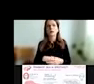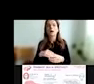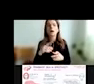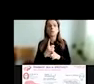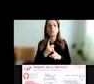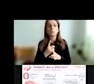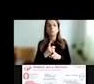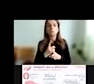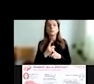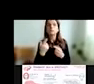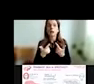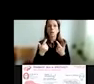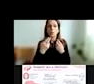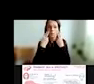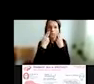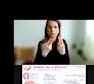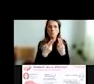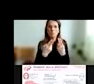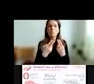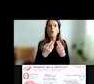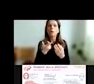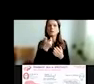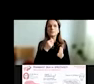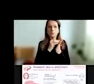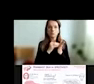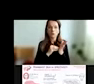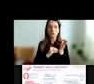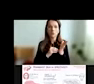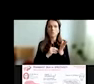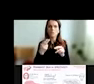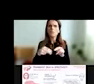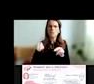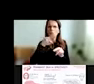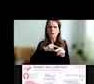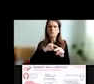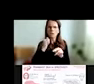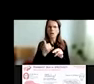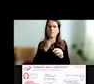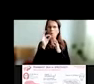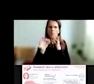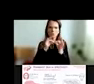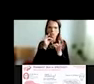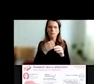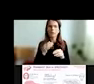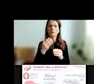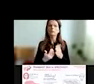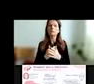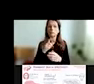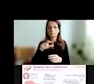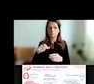service-oriented economy, a green transition, higher demand for